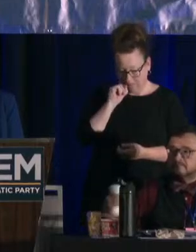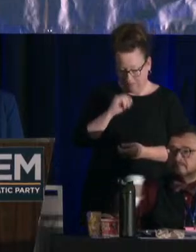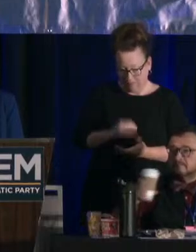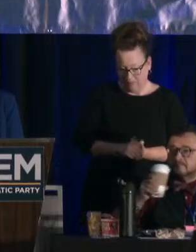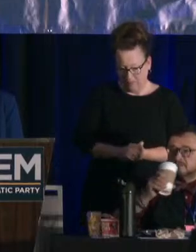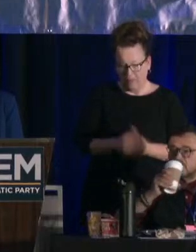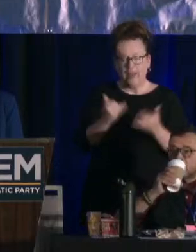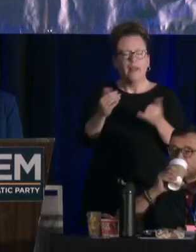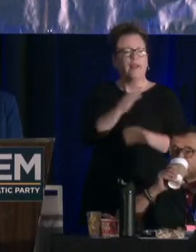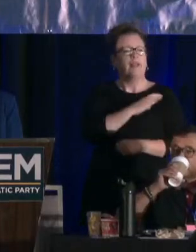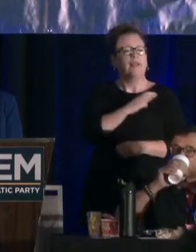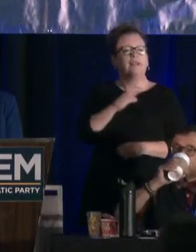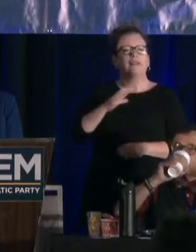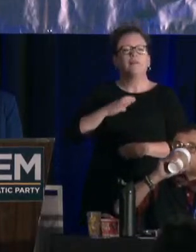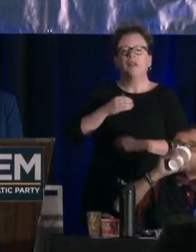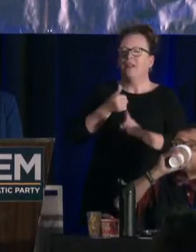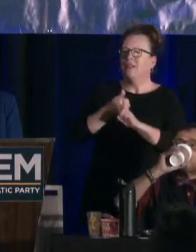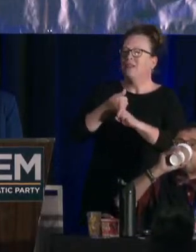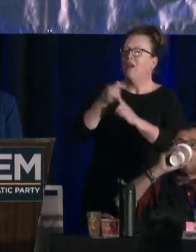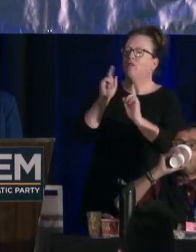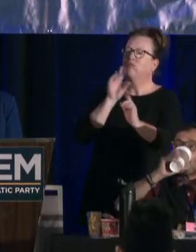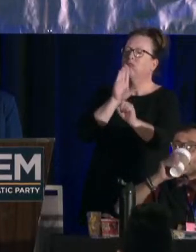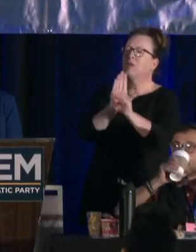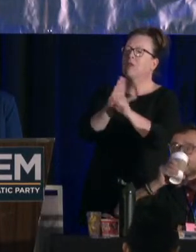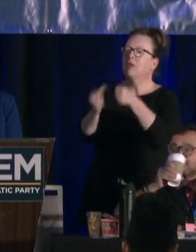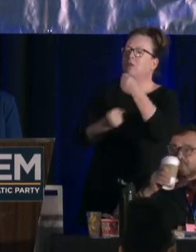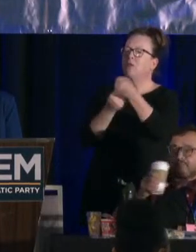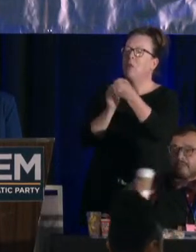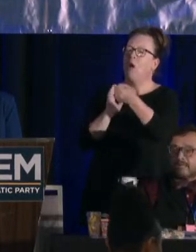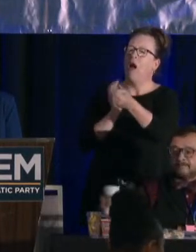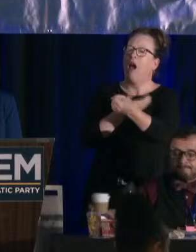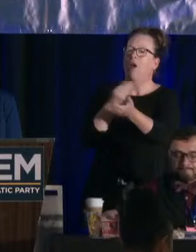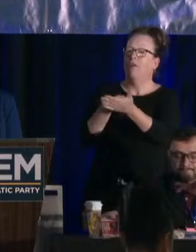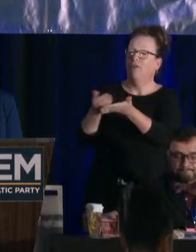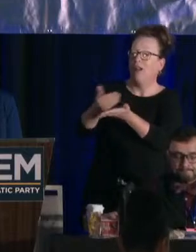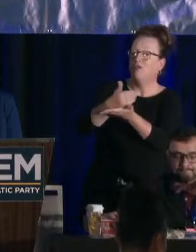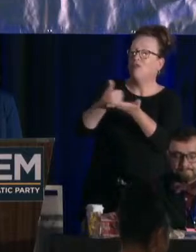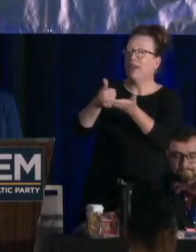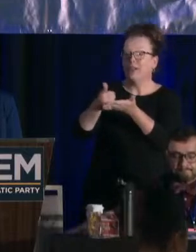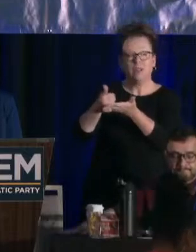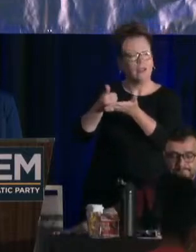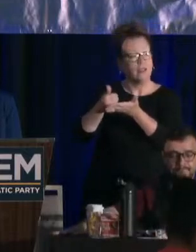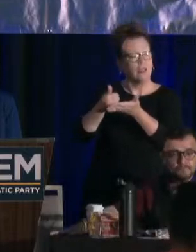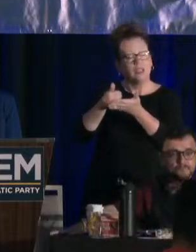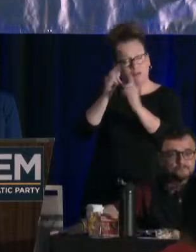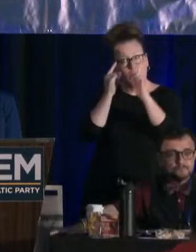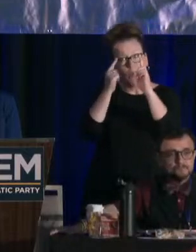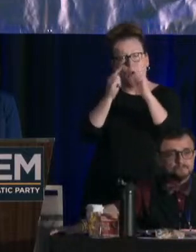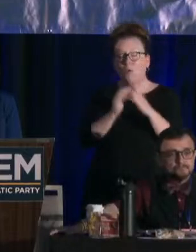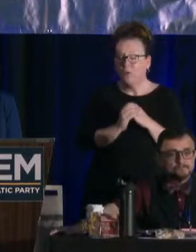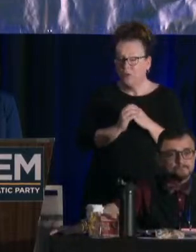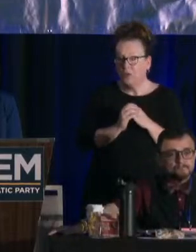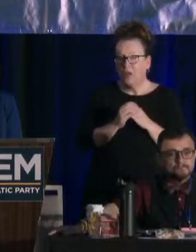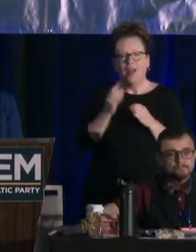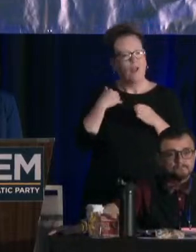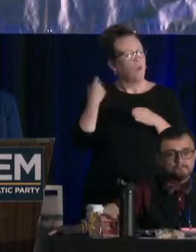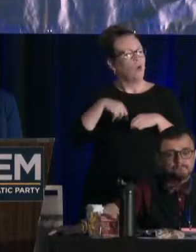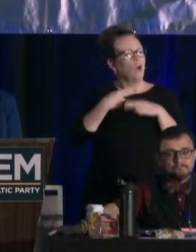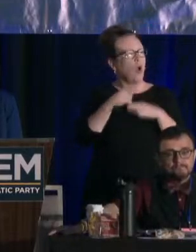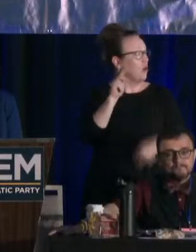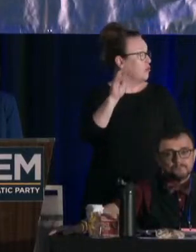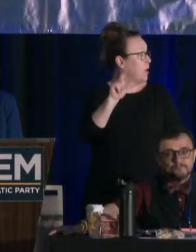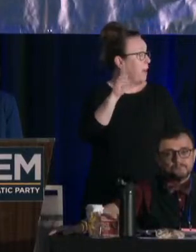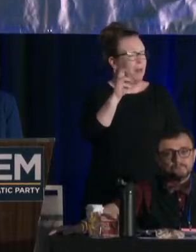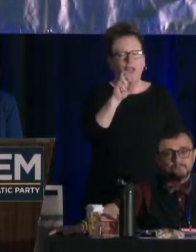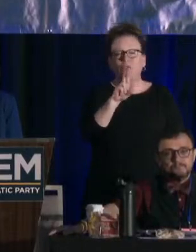This committee is committed to supporting our grassroots fundraising initiatives. DEM 2024 and the Trailraiser, with